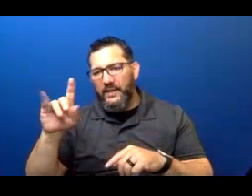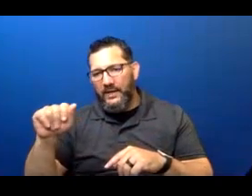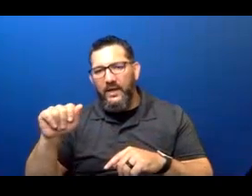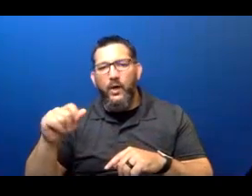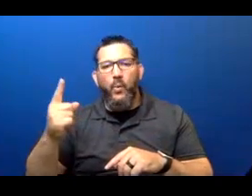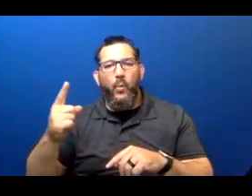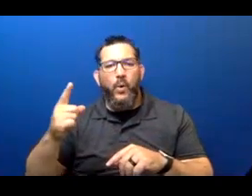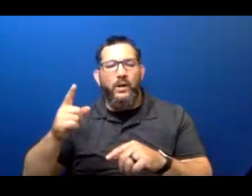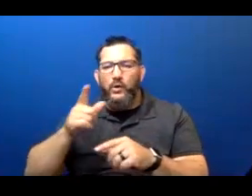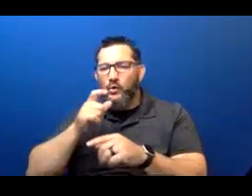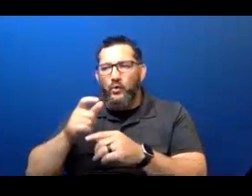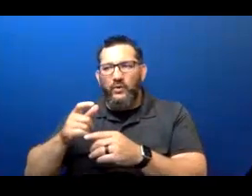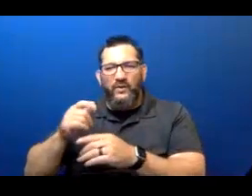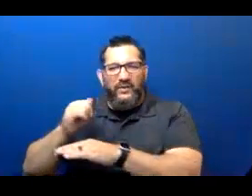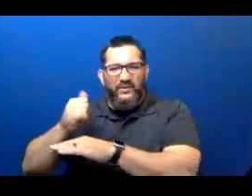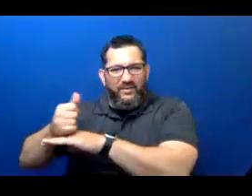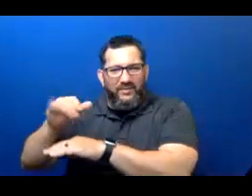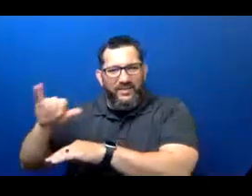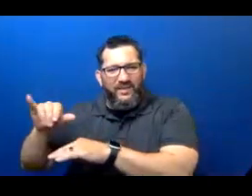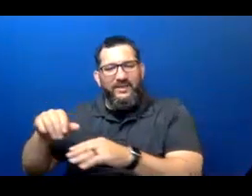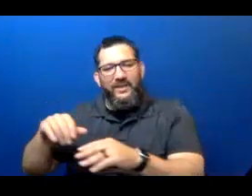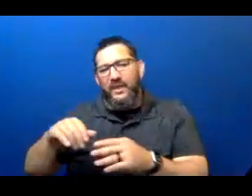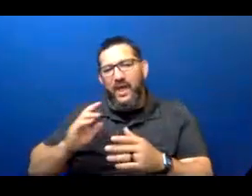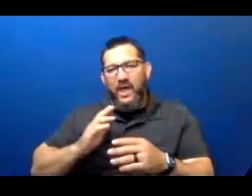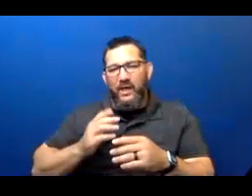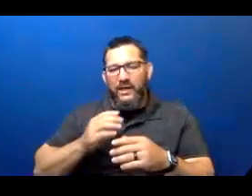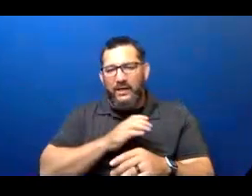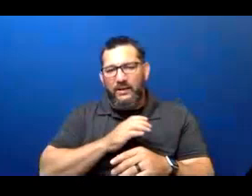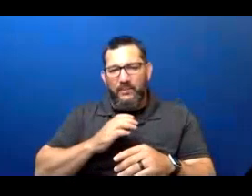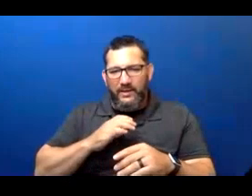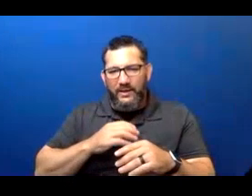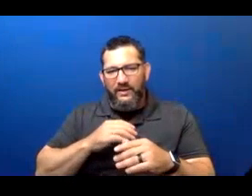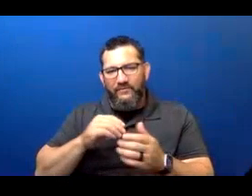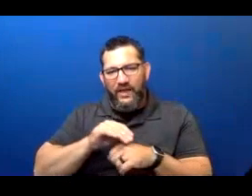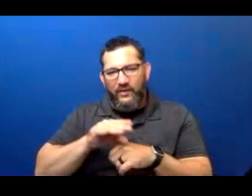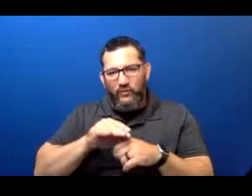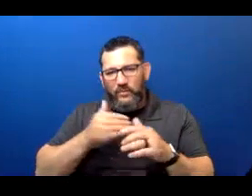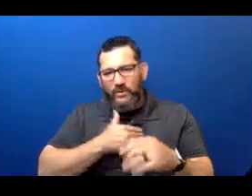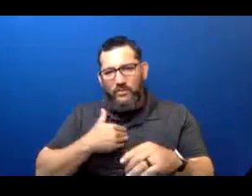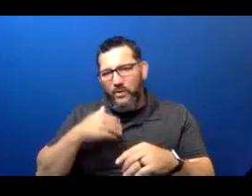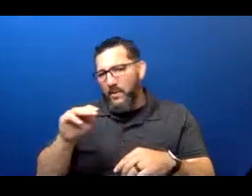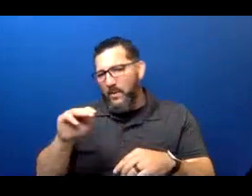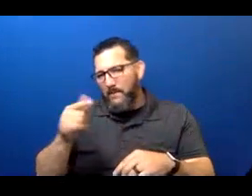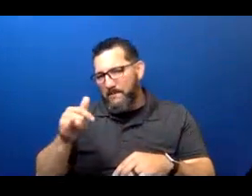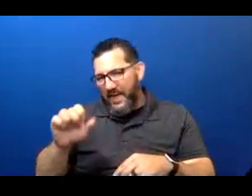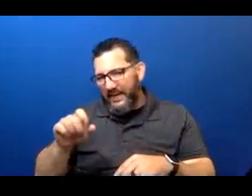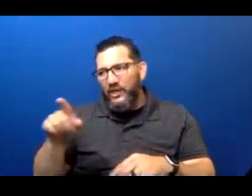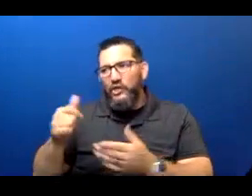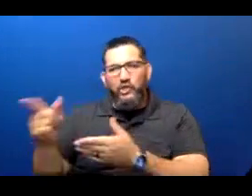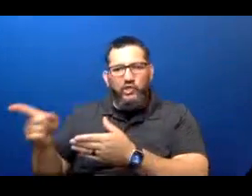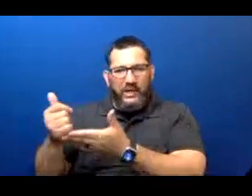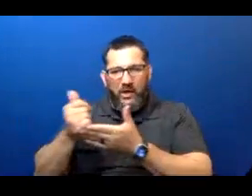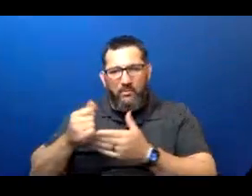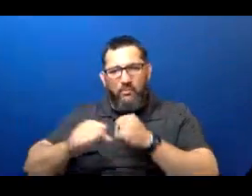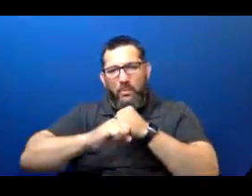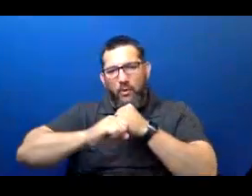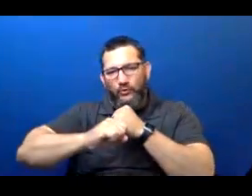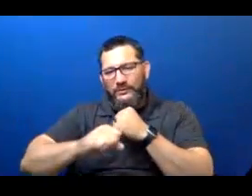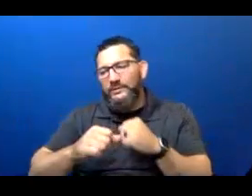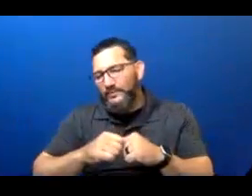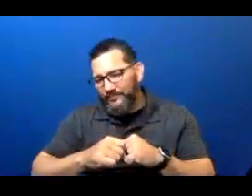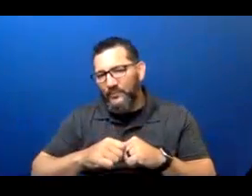is our advisory committee member, Maggie, and she was able to help us promote that. We